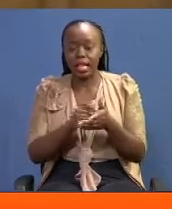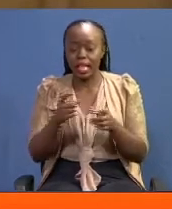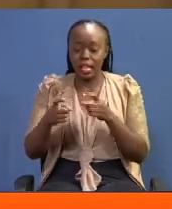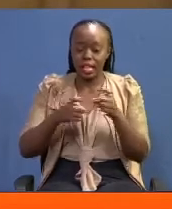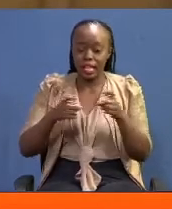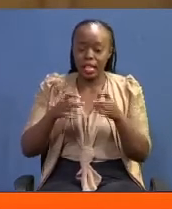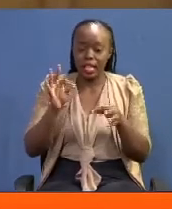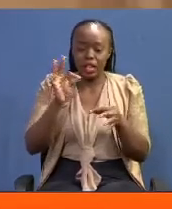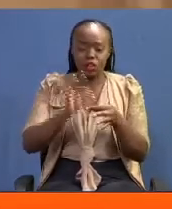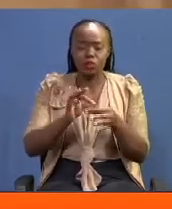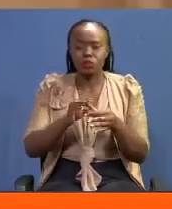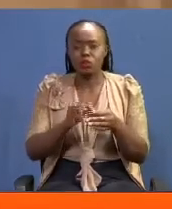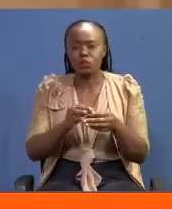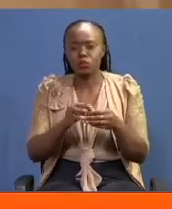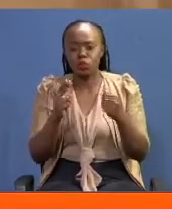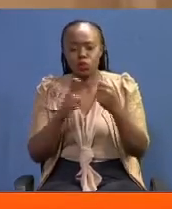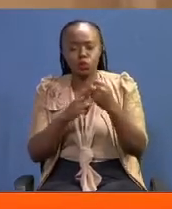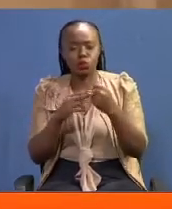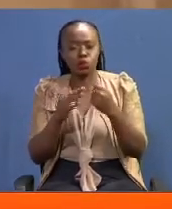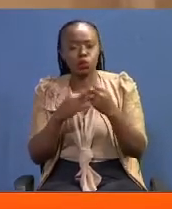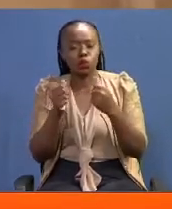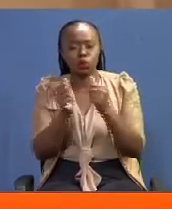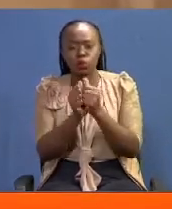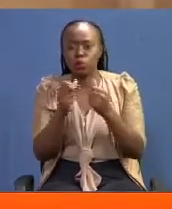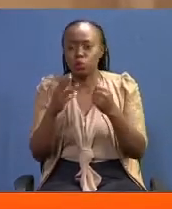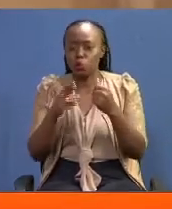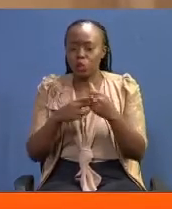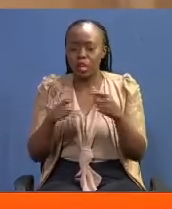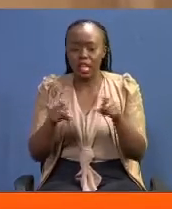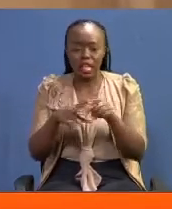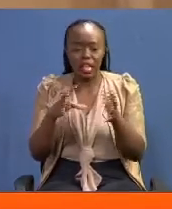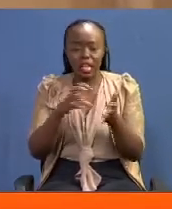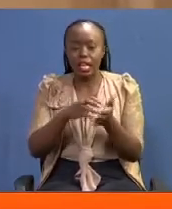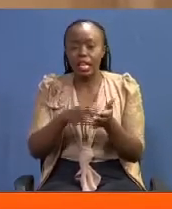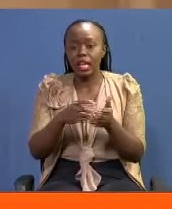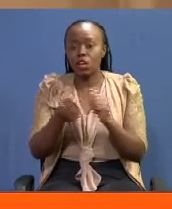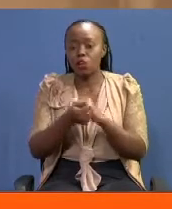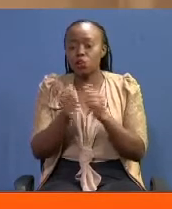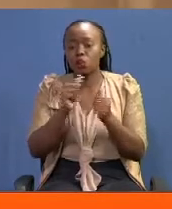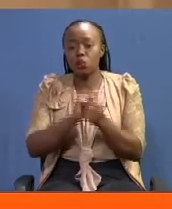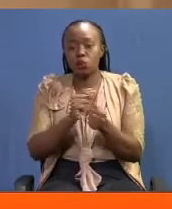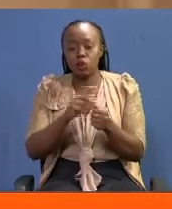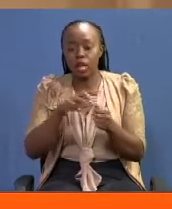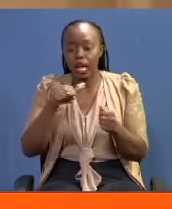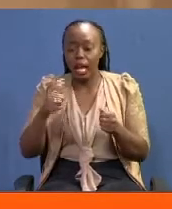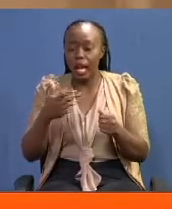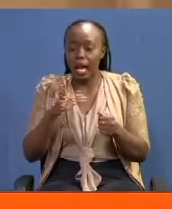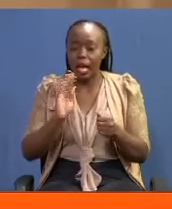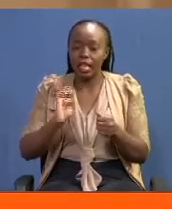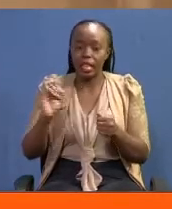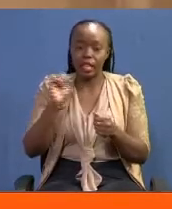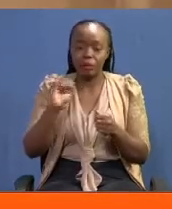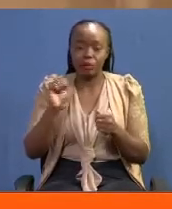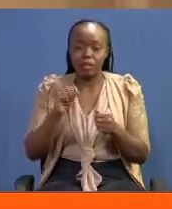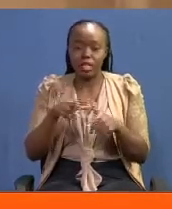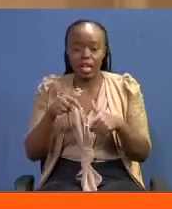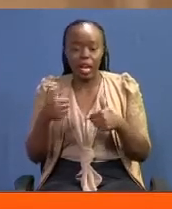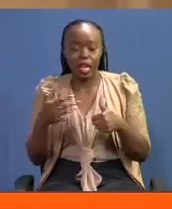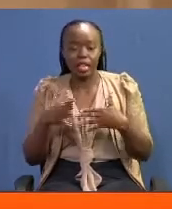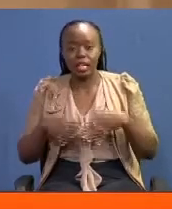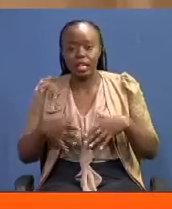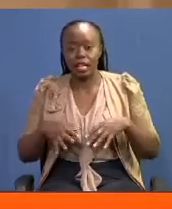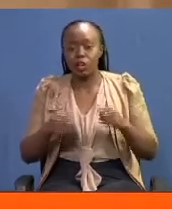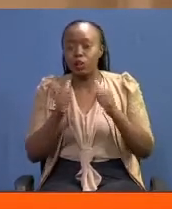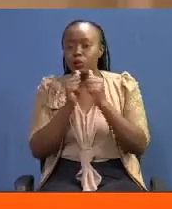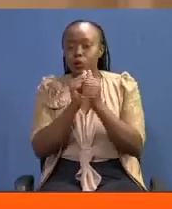mwaka elfu mbili kuminasaba. Uliobatilishwa na mahakama na kusababisha mshike mshike baina ya rais na idara hiyo. Linda